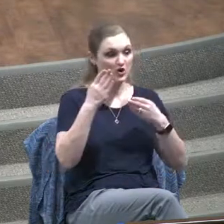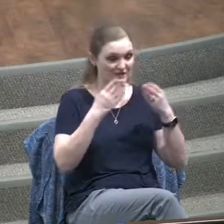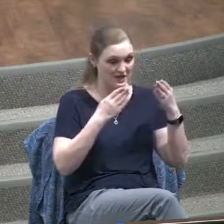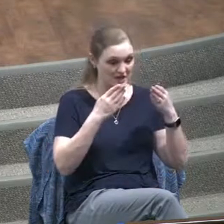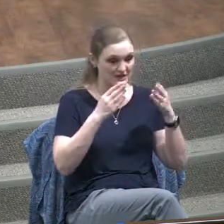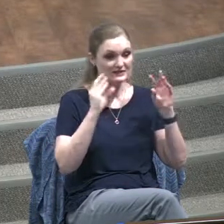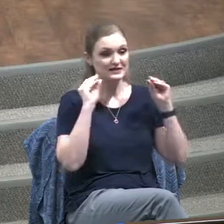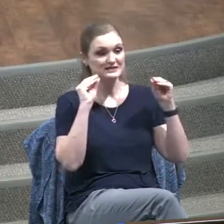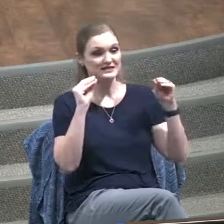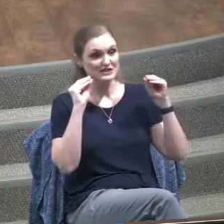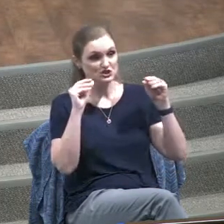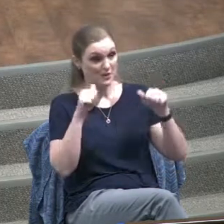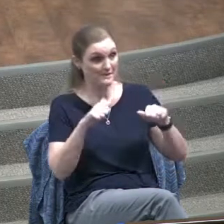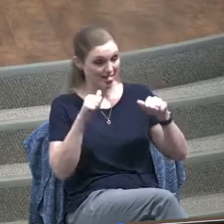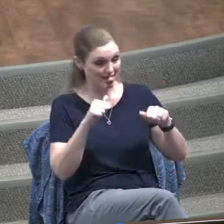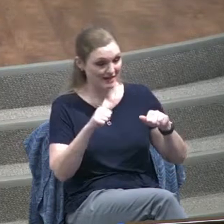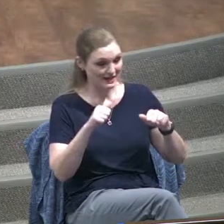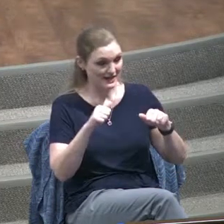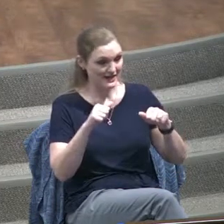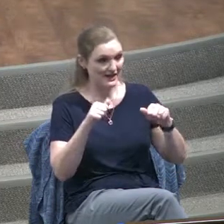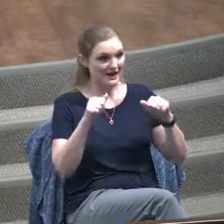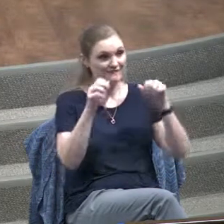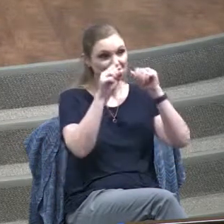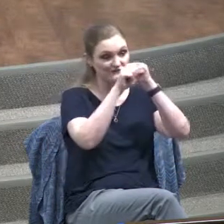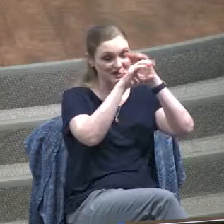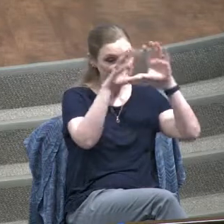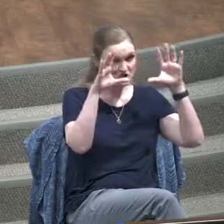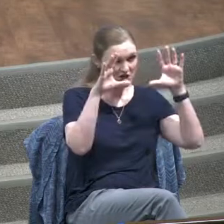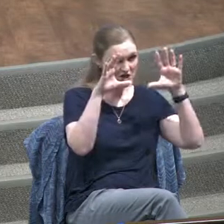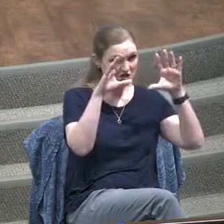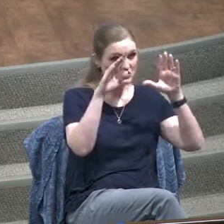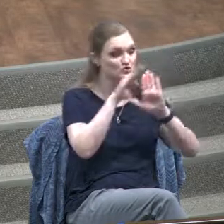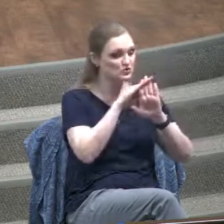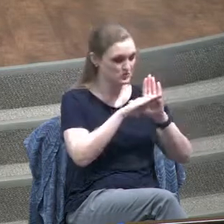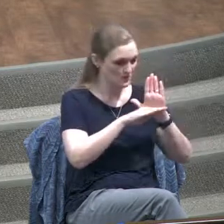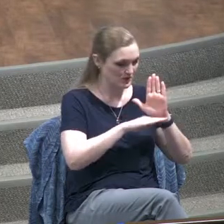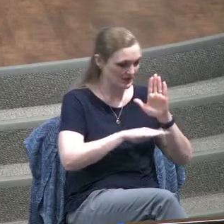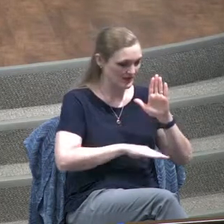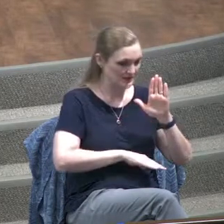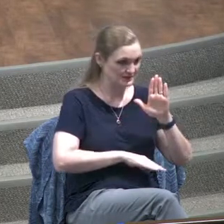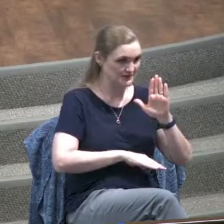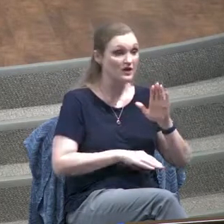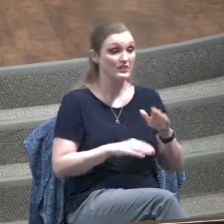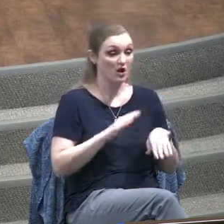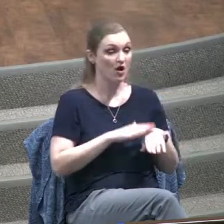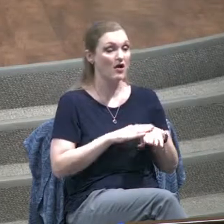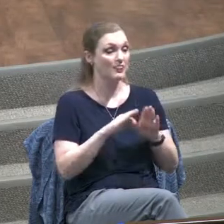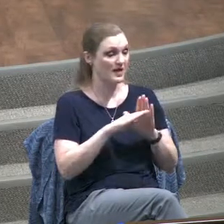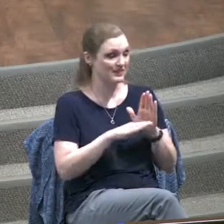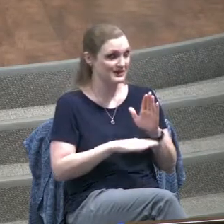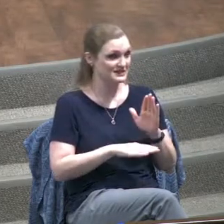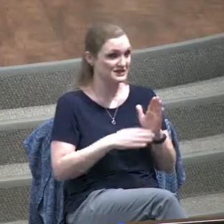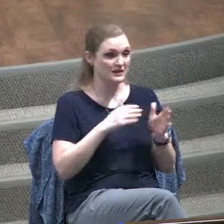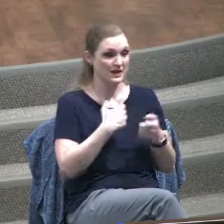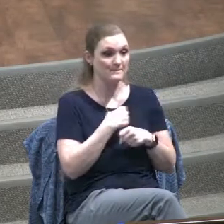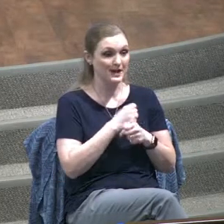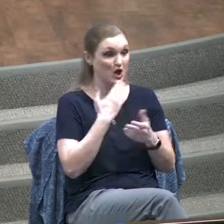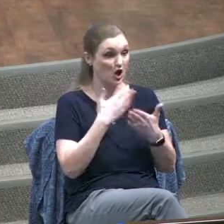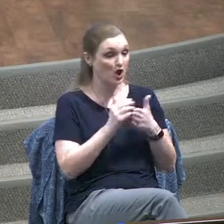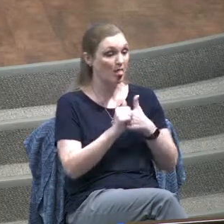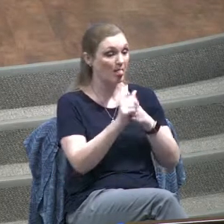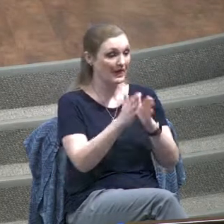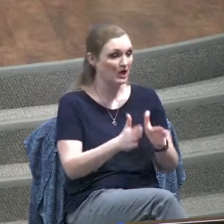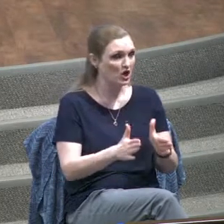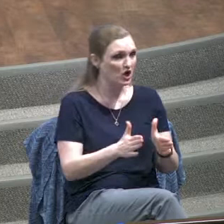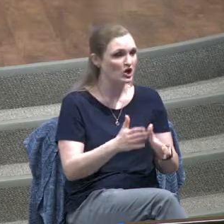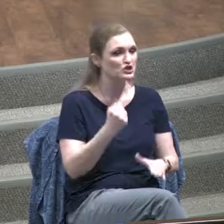teachability, vision. See, those are some of the things that Maxwell said that we need to